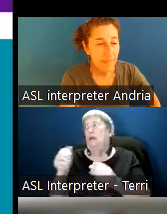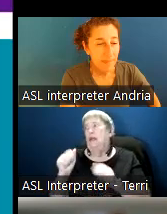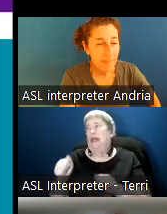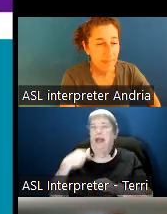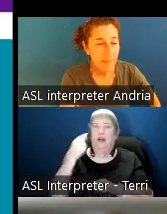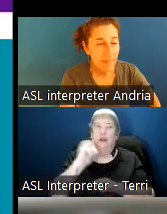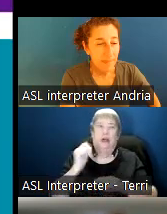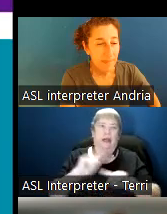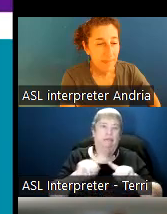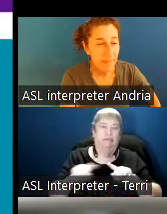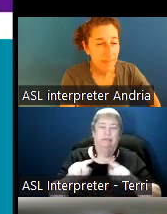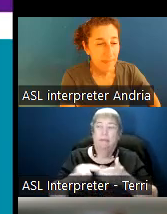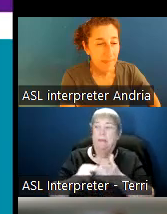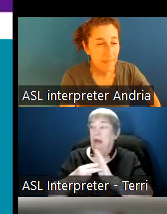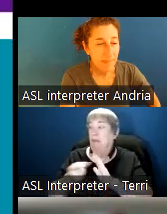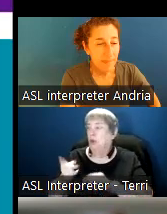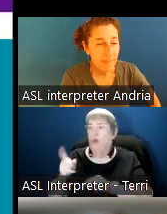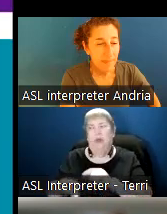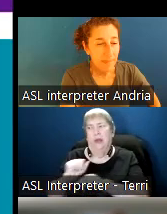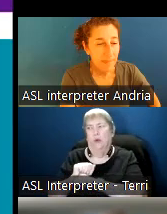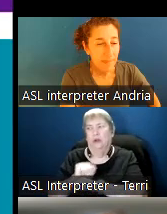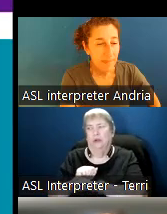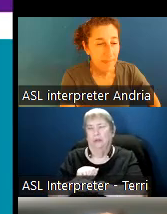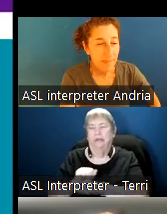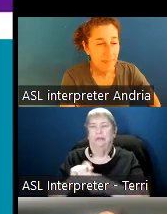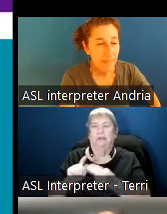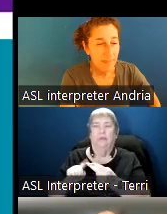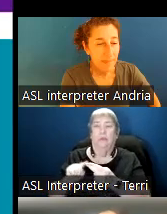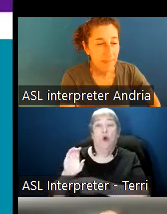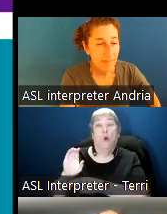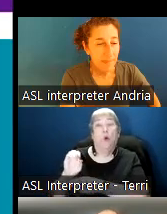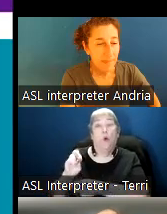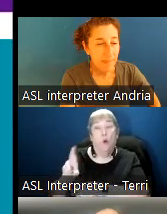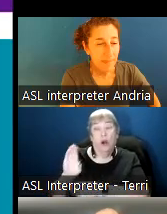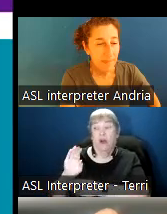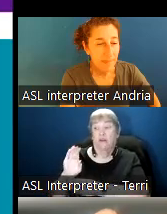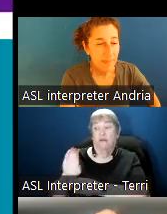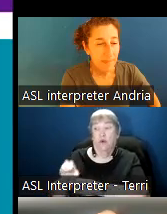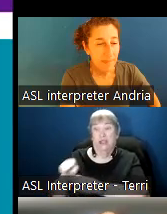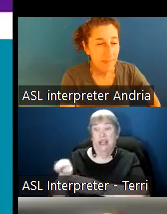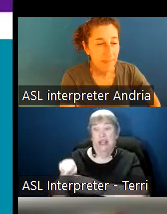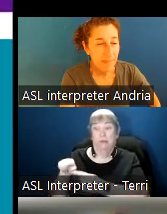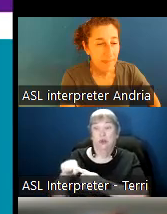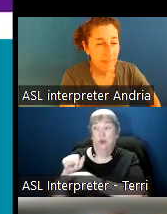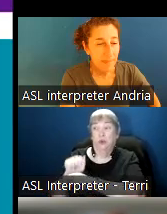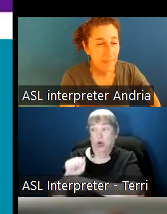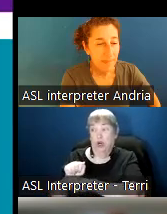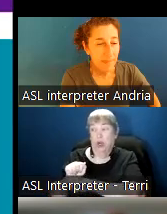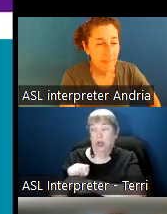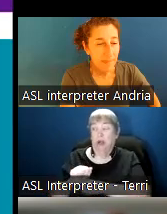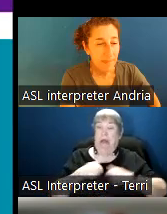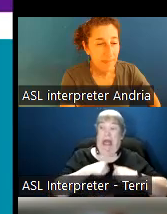not allowing the person to work. It can be making the person work and be the only breadwinner, but taking all the